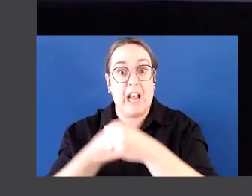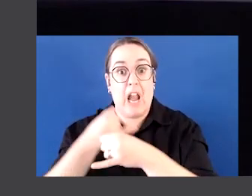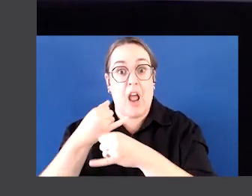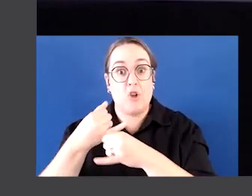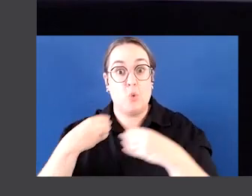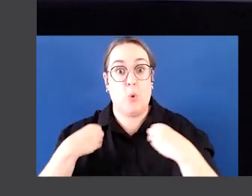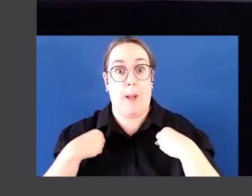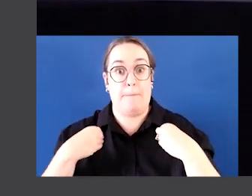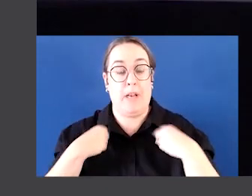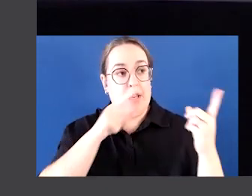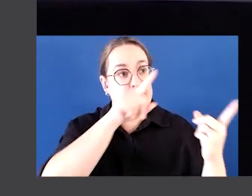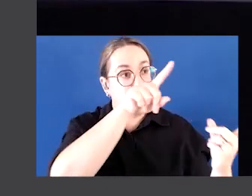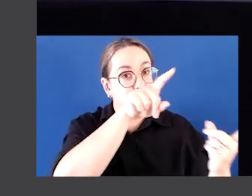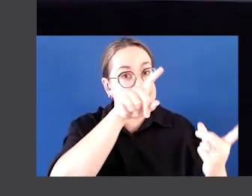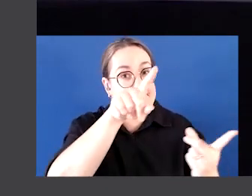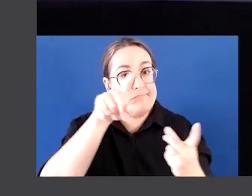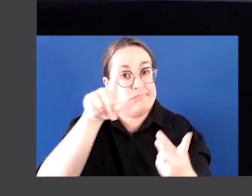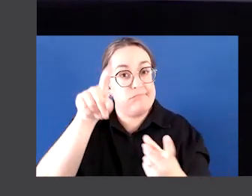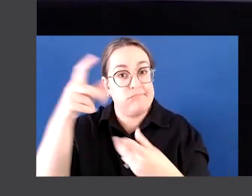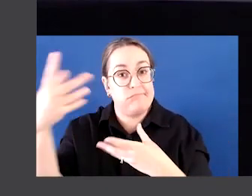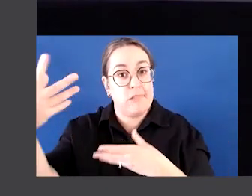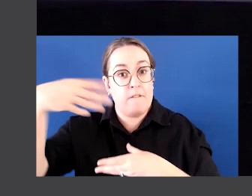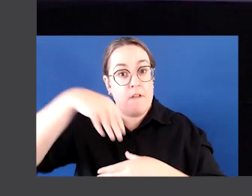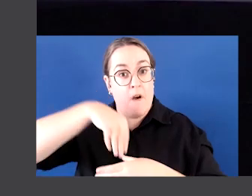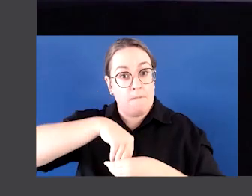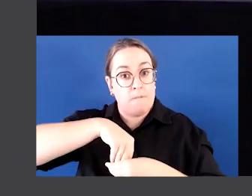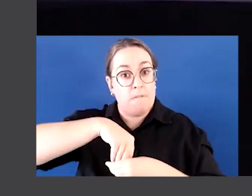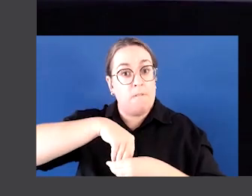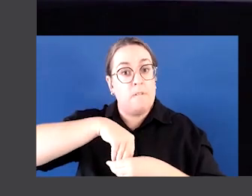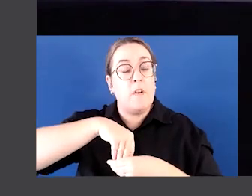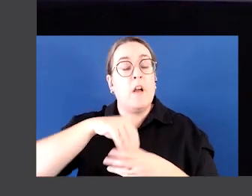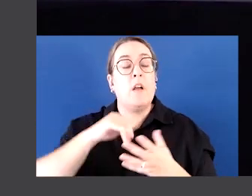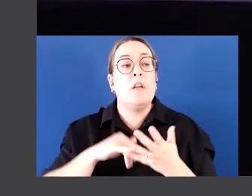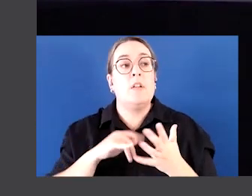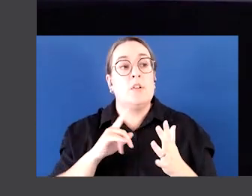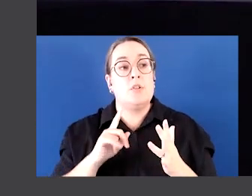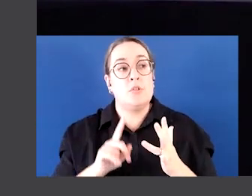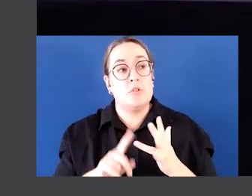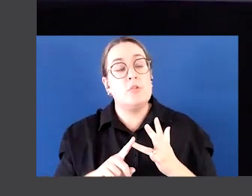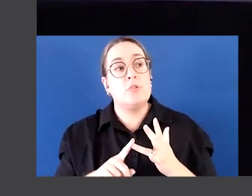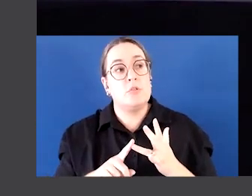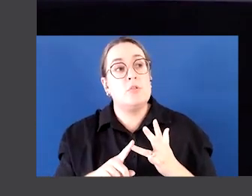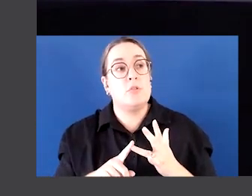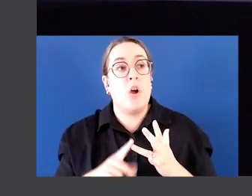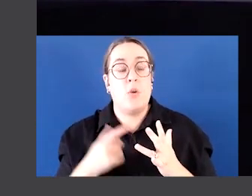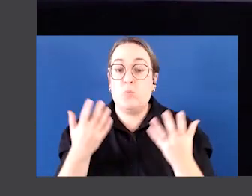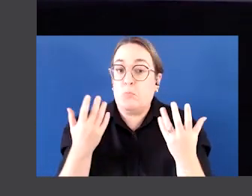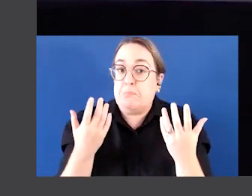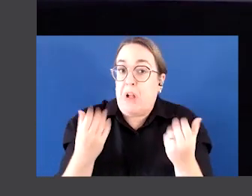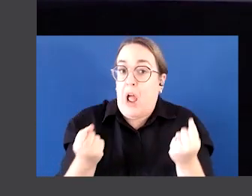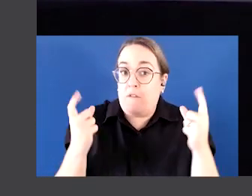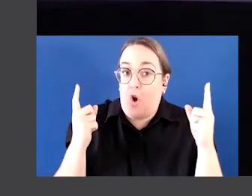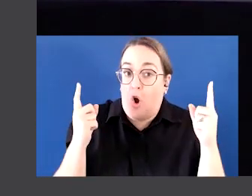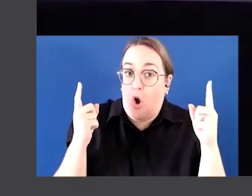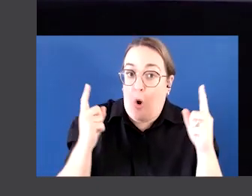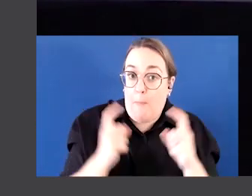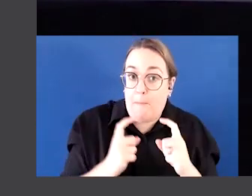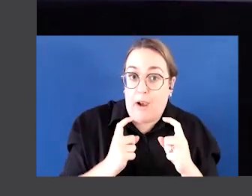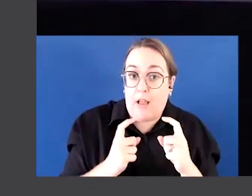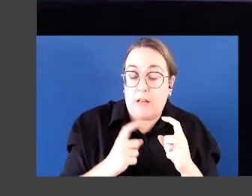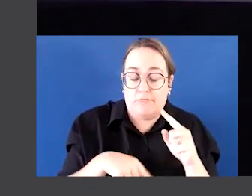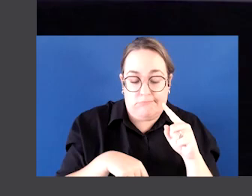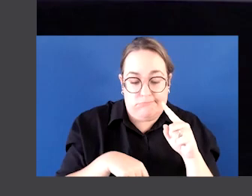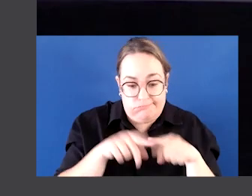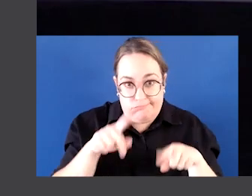well, where they're directly from international, have Australian-based subsidiaries. So there is certainly a very sort